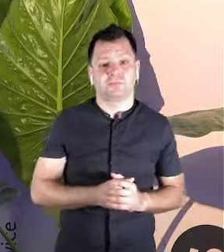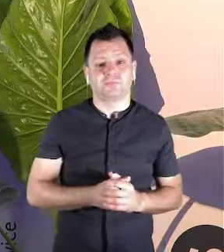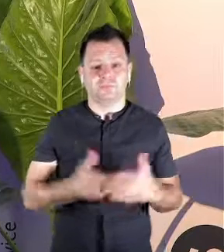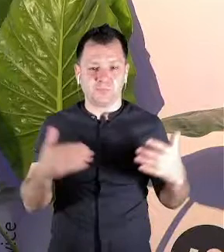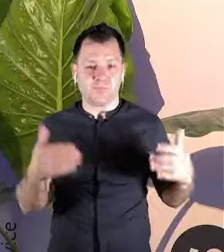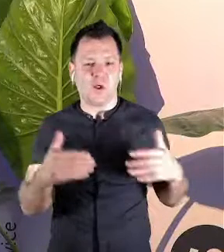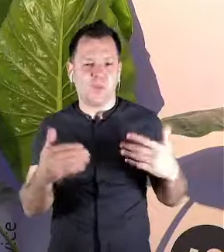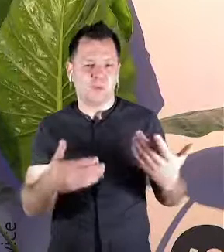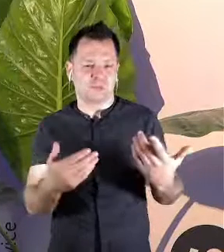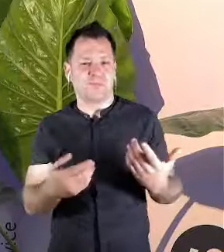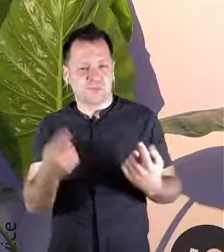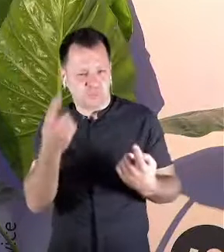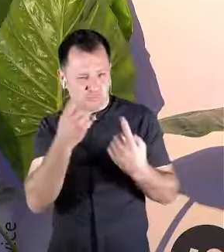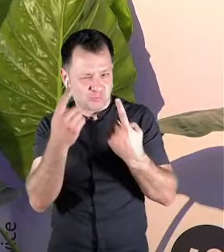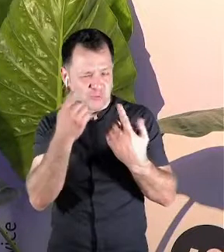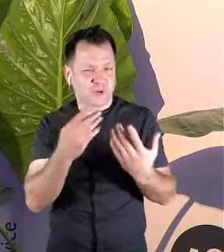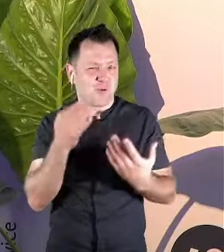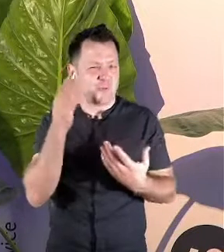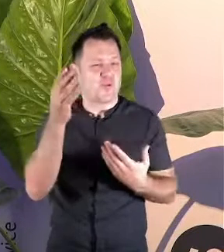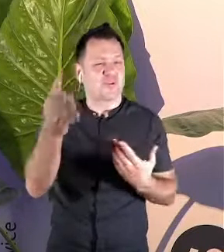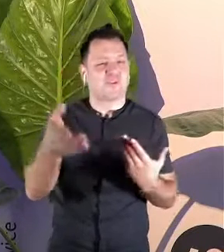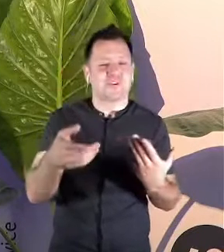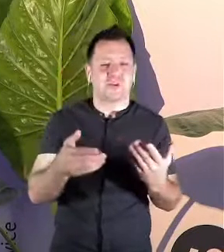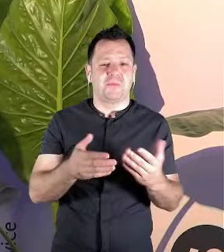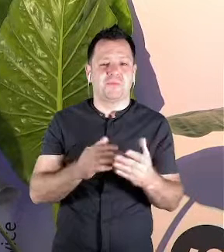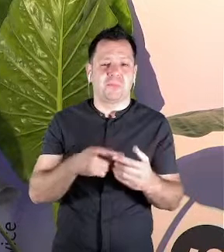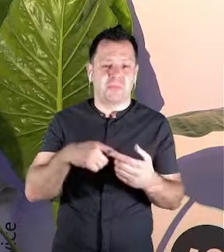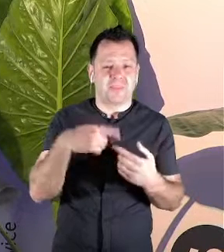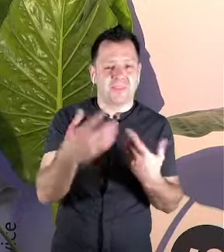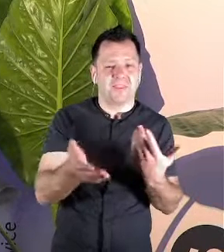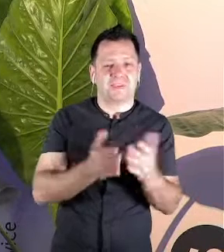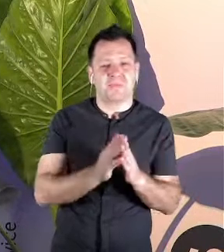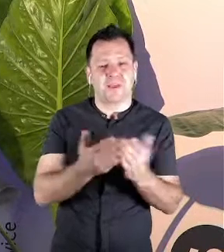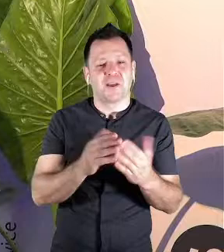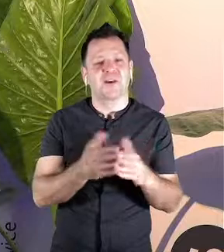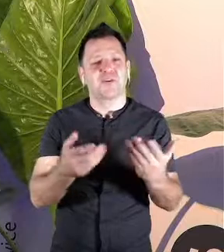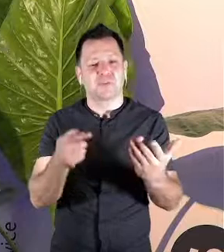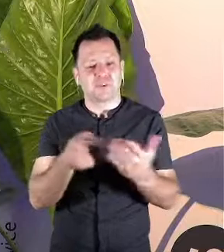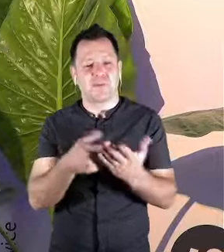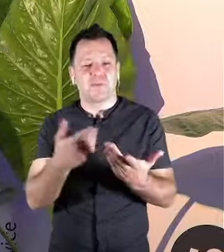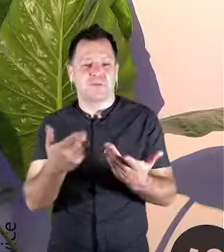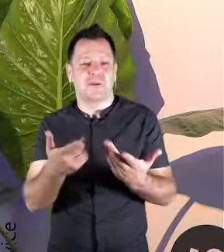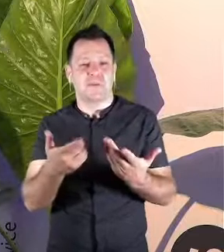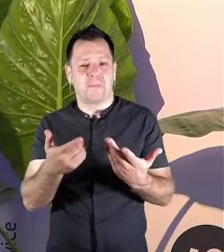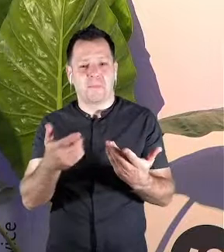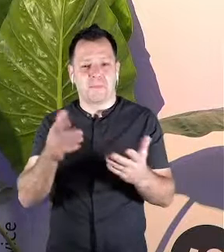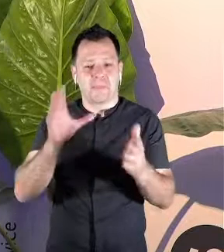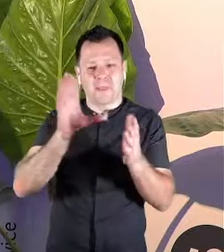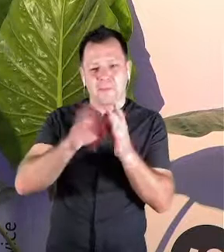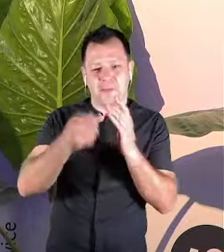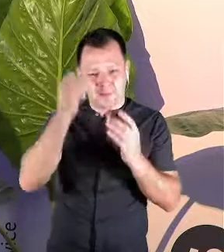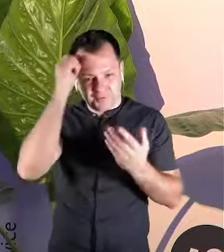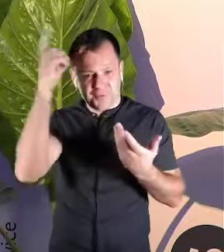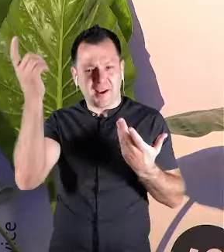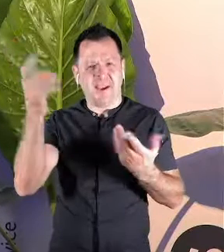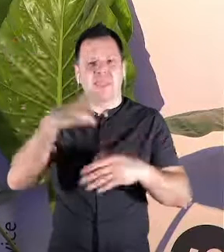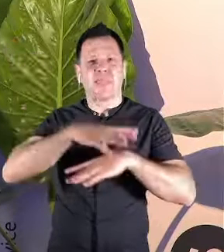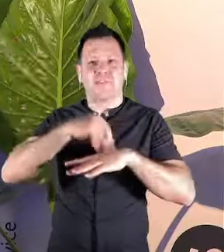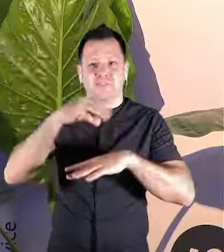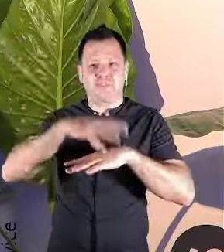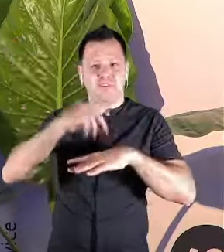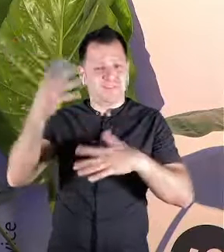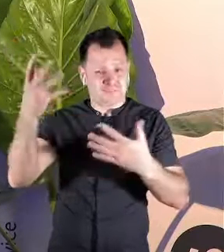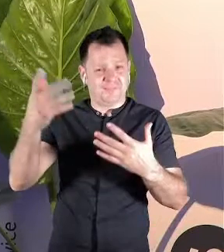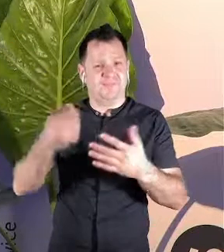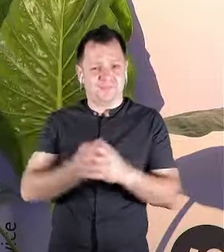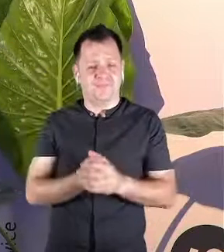in Sweden. We will see, maybe. I think that's a good point. I remember some images,